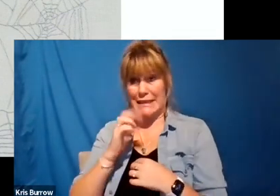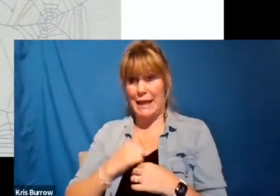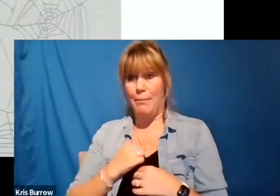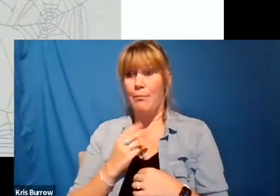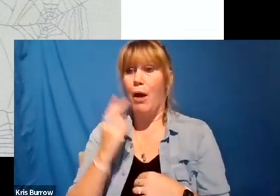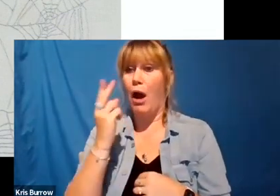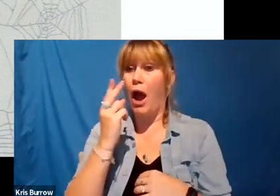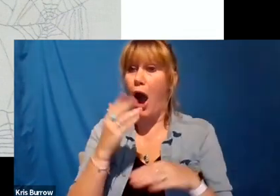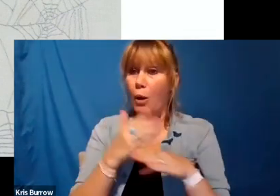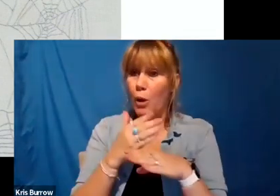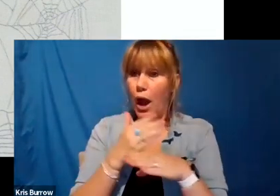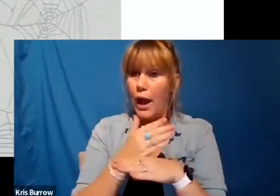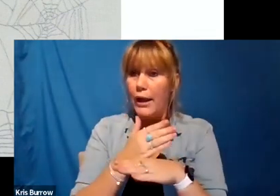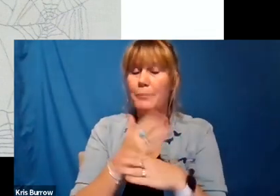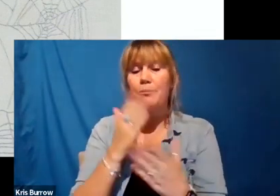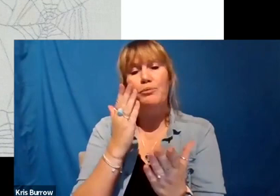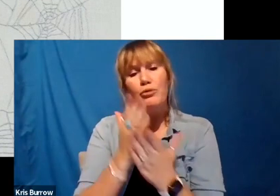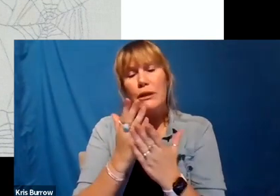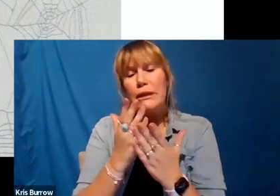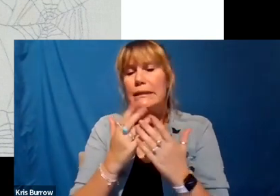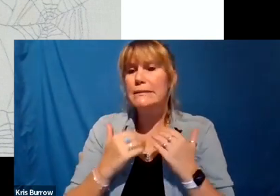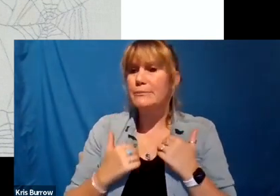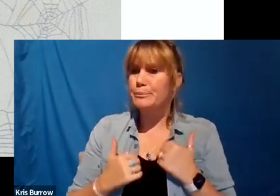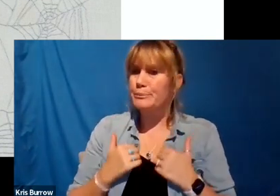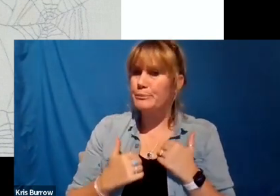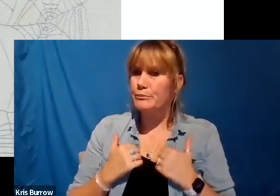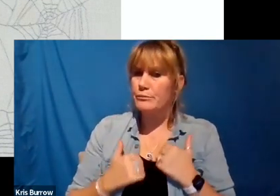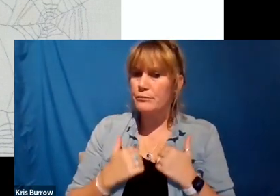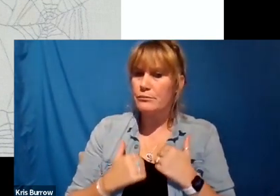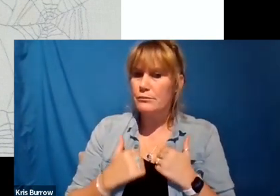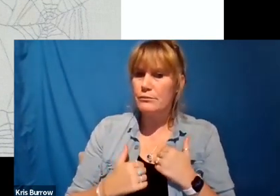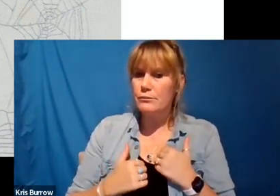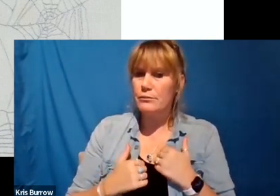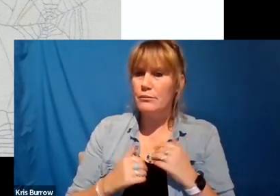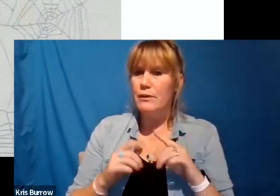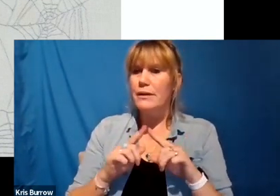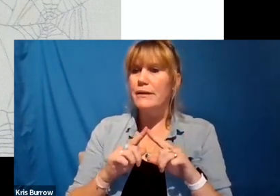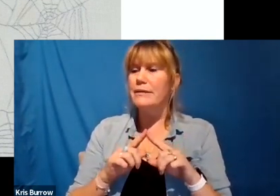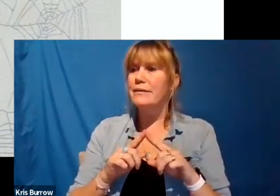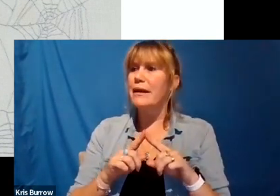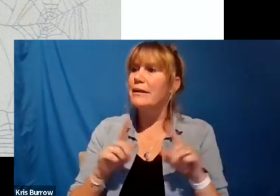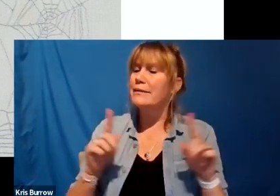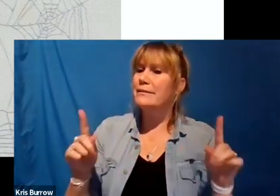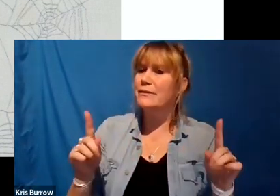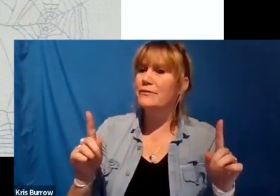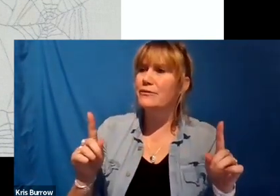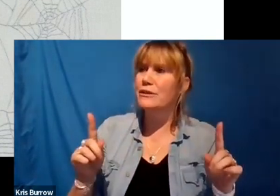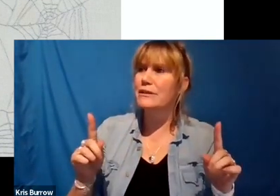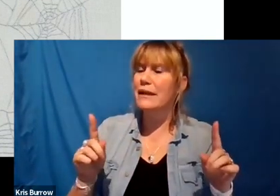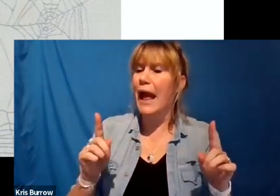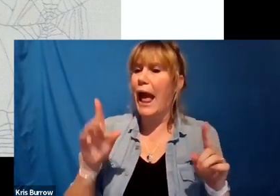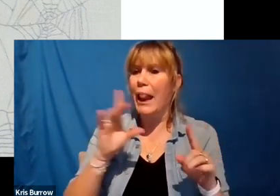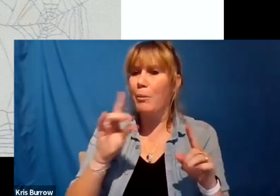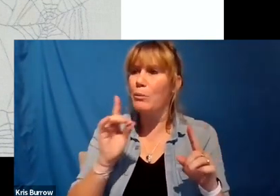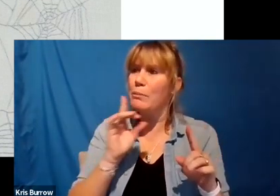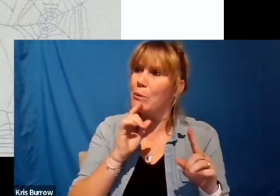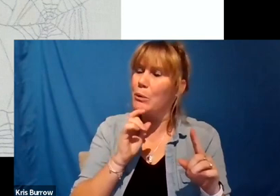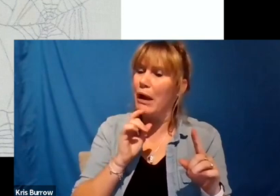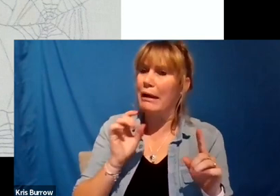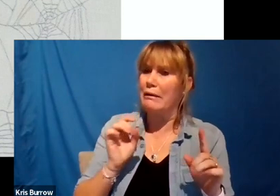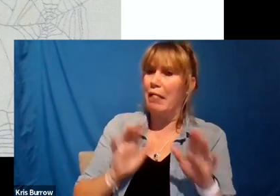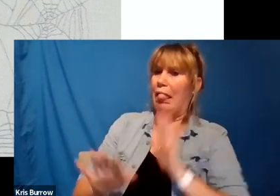I'm particularly interested in slightly maligned, maybe more unloved animals, such